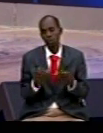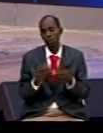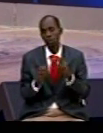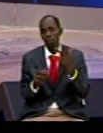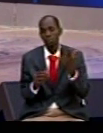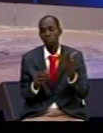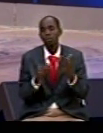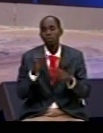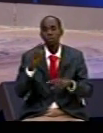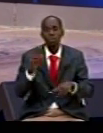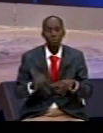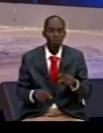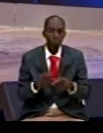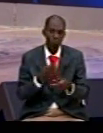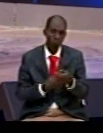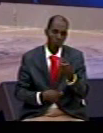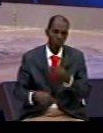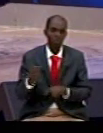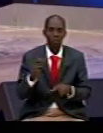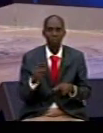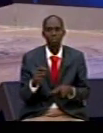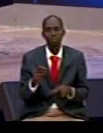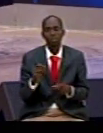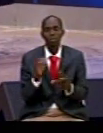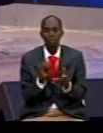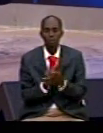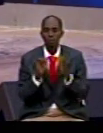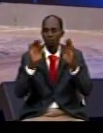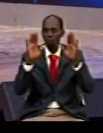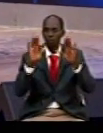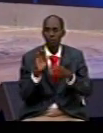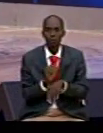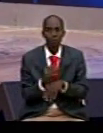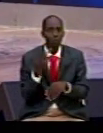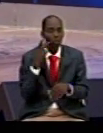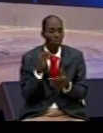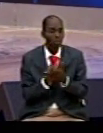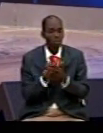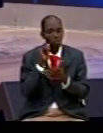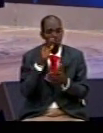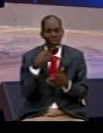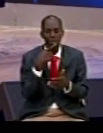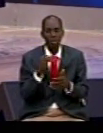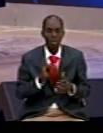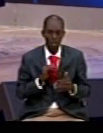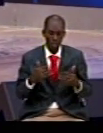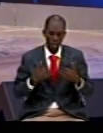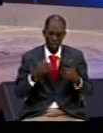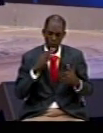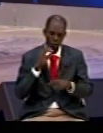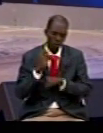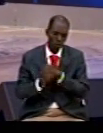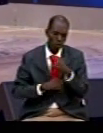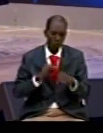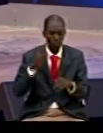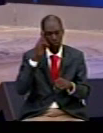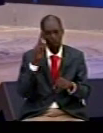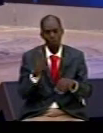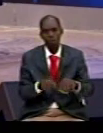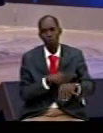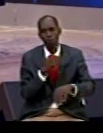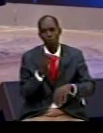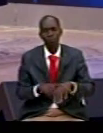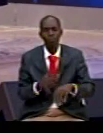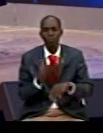that miracle with any other thing. That woman said, I've been suffering for such a long time, and I've not